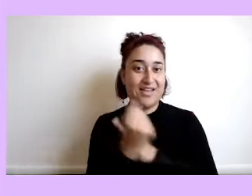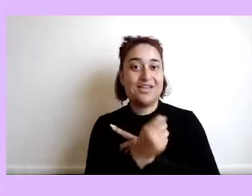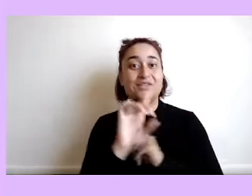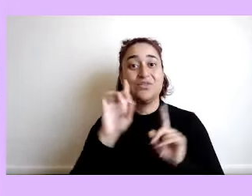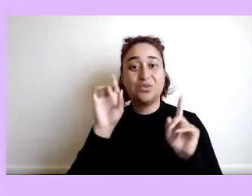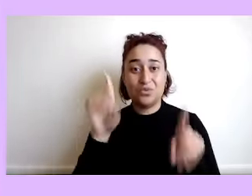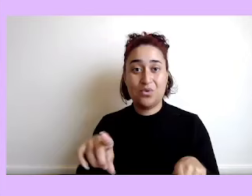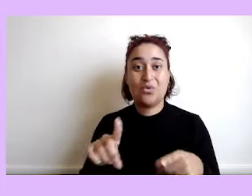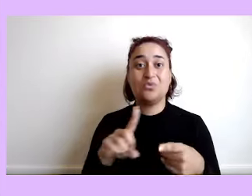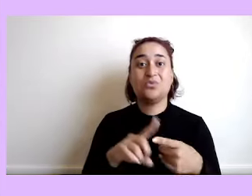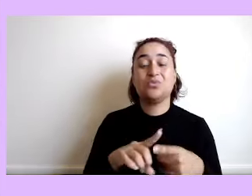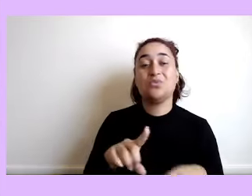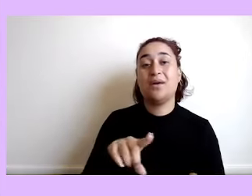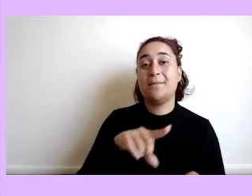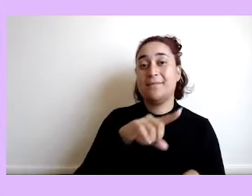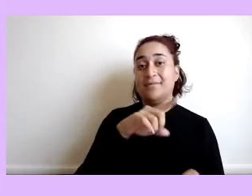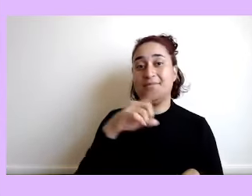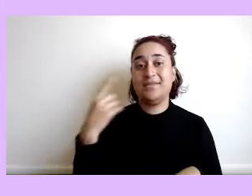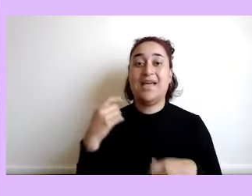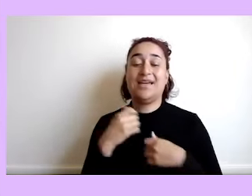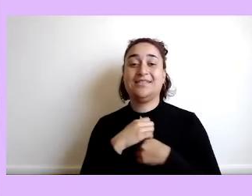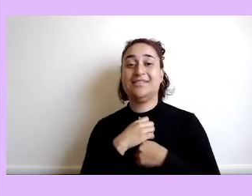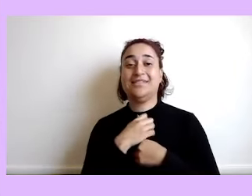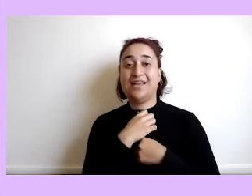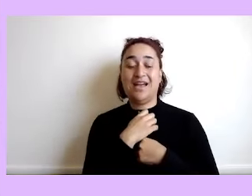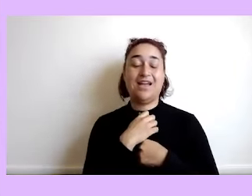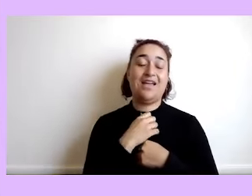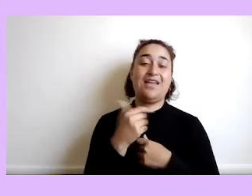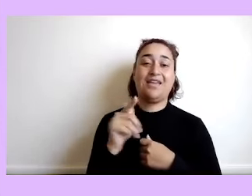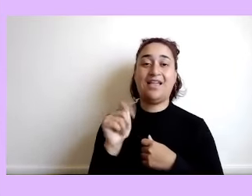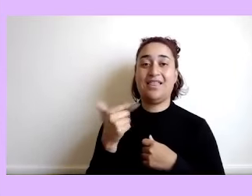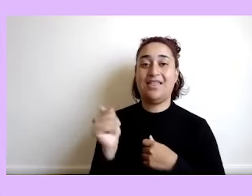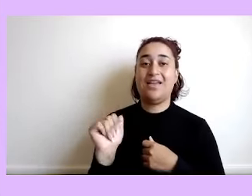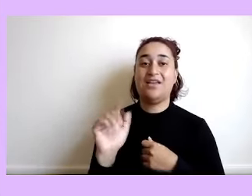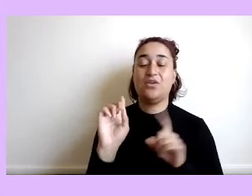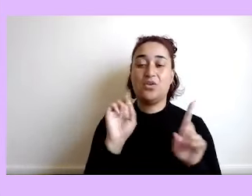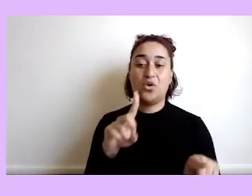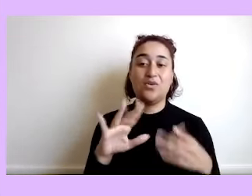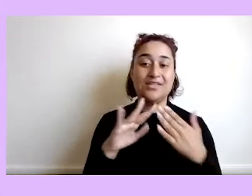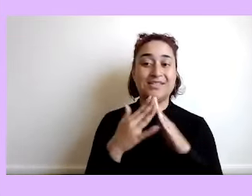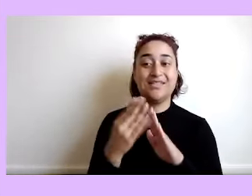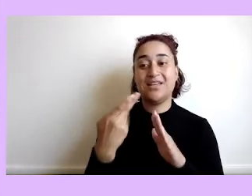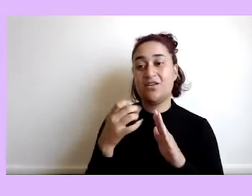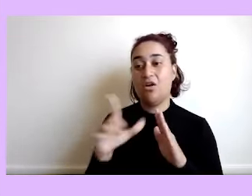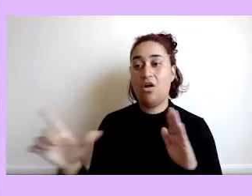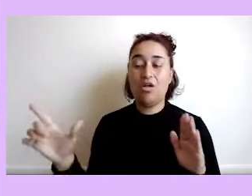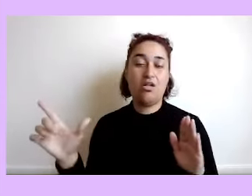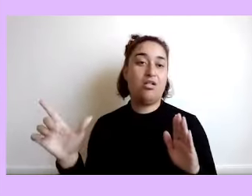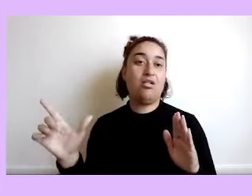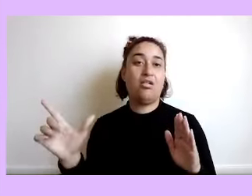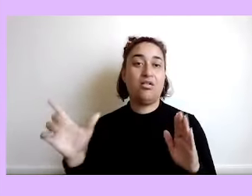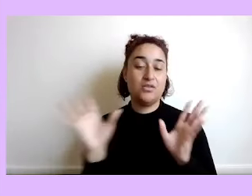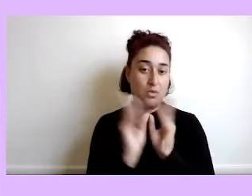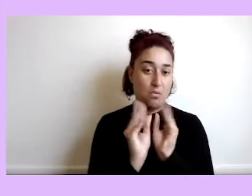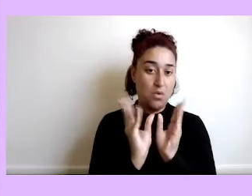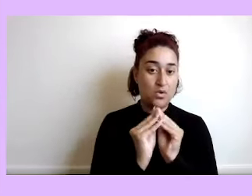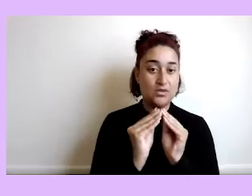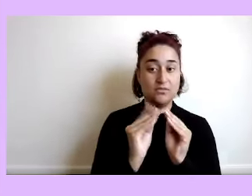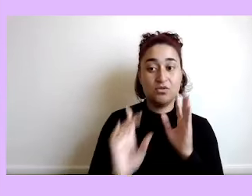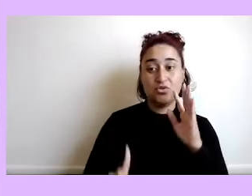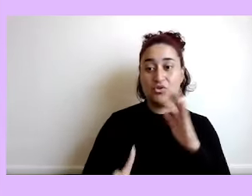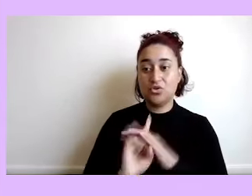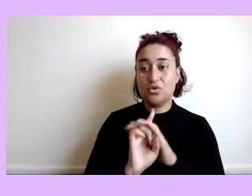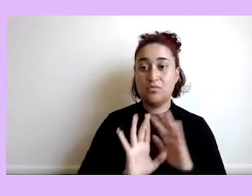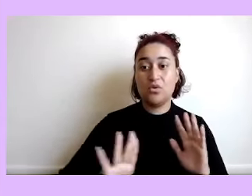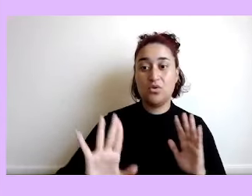black tie galas, to go to fundraisers, to go to city hall symposiums, and show up. Your presence